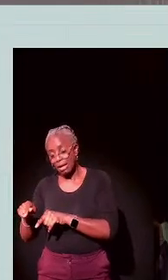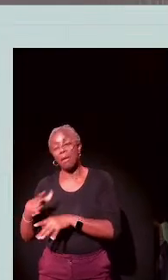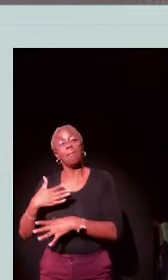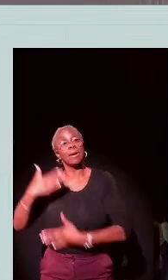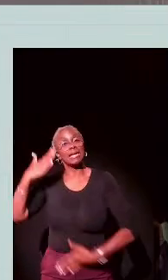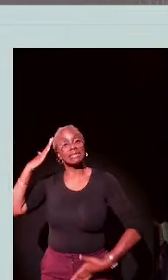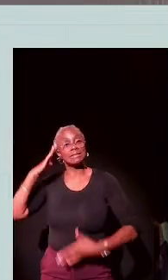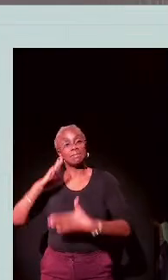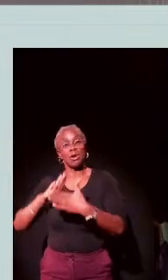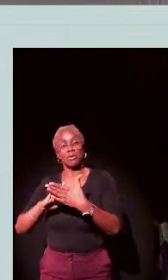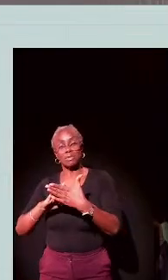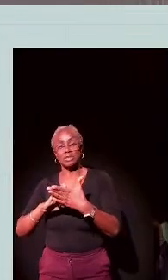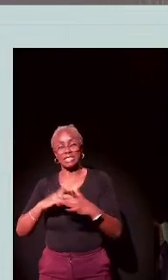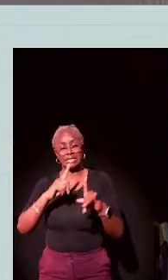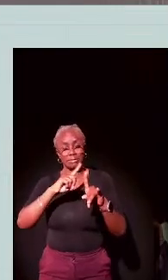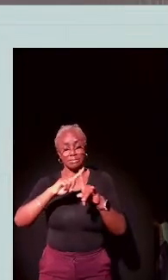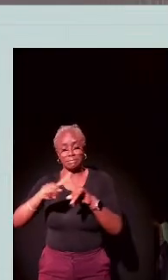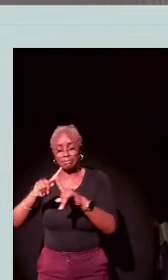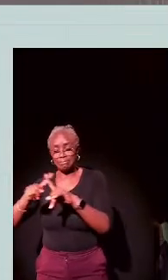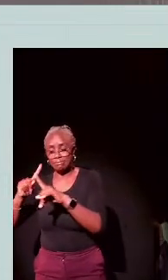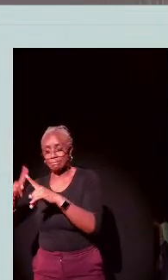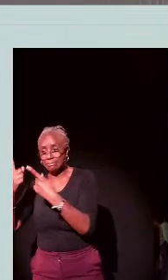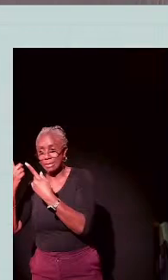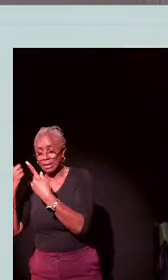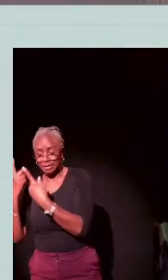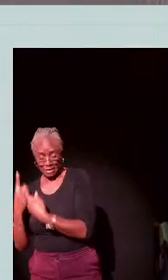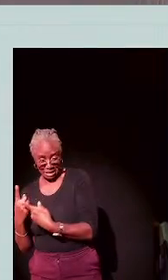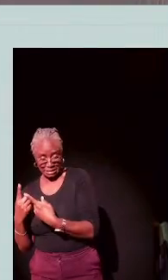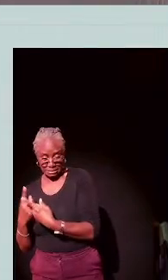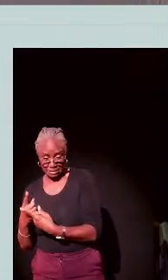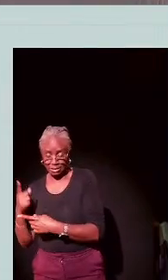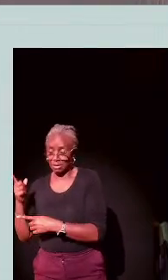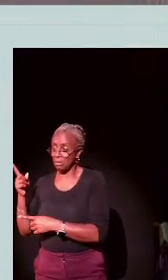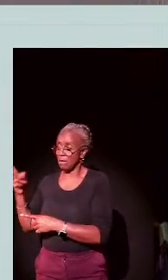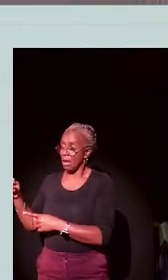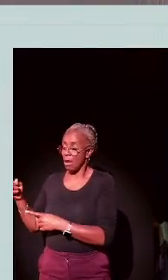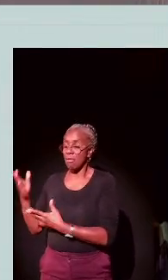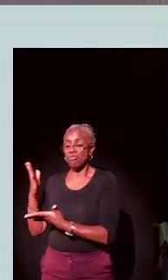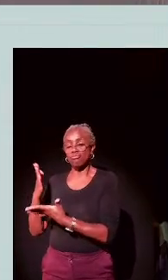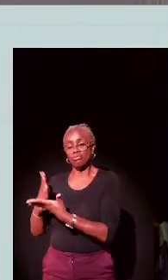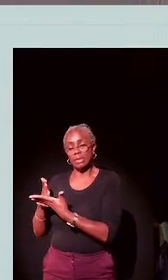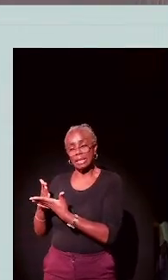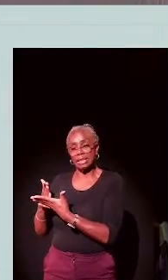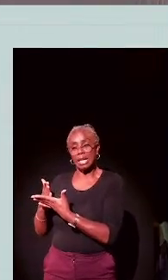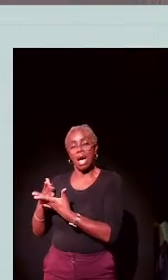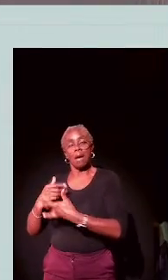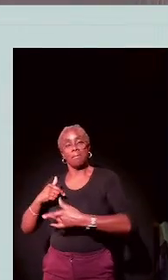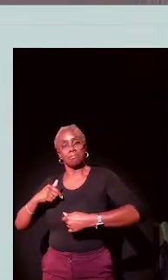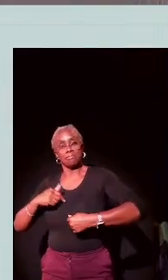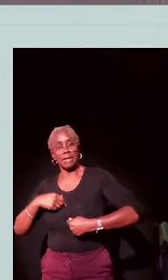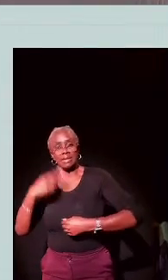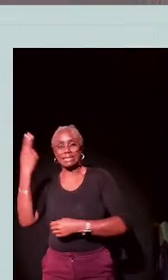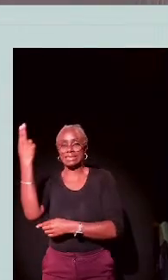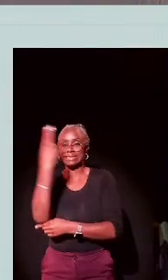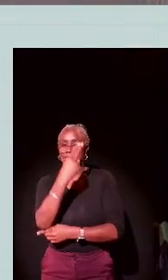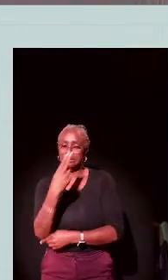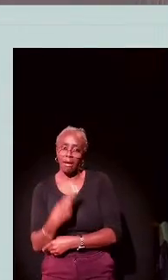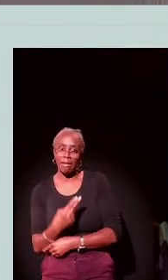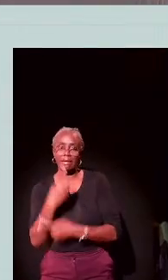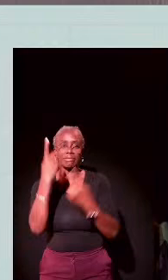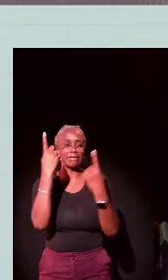experiments and a lot of these different things. I kind of extrapolated it in a context of designing things,